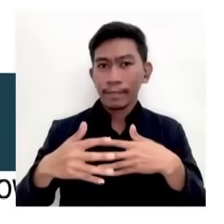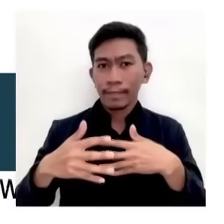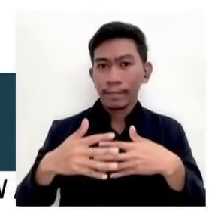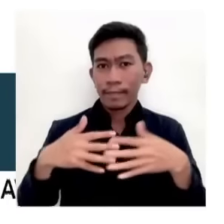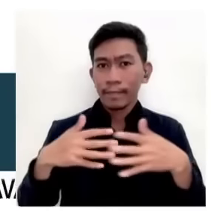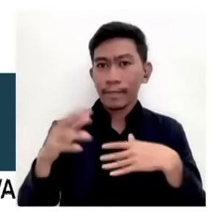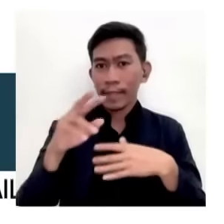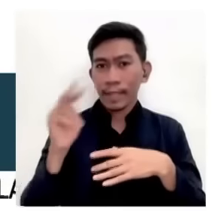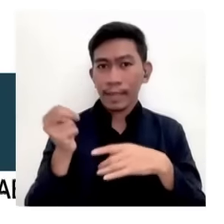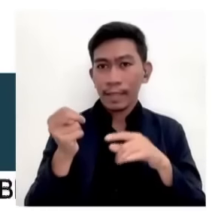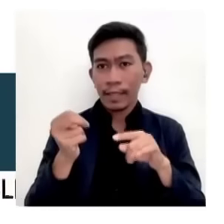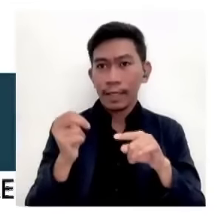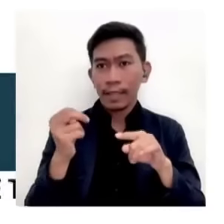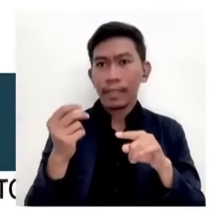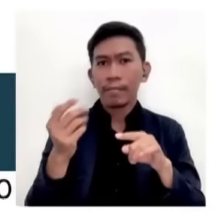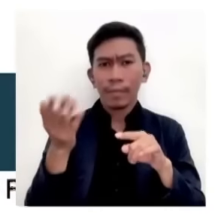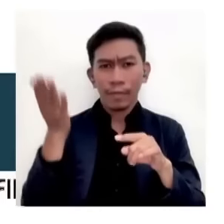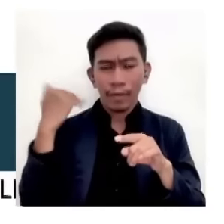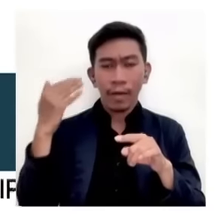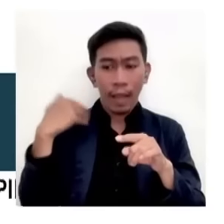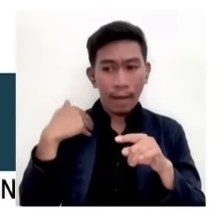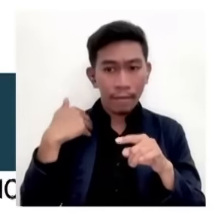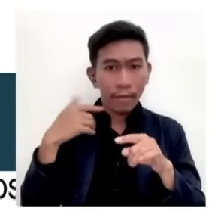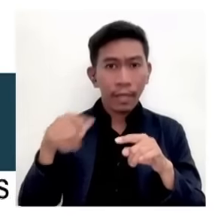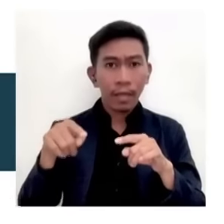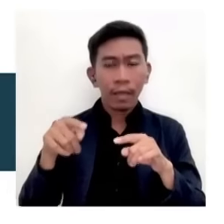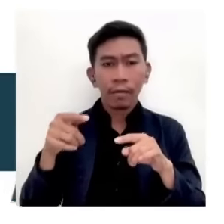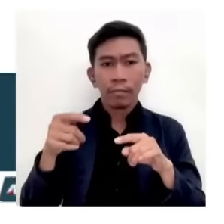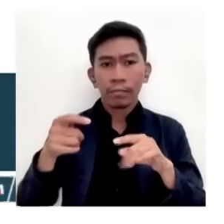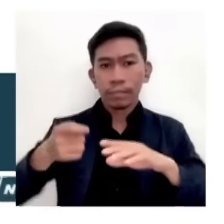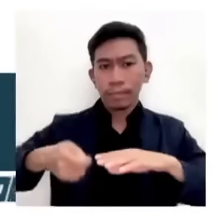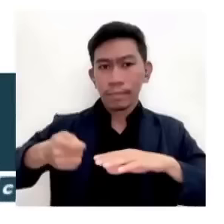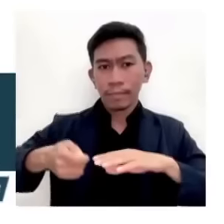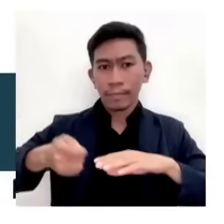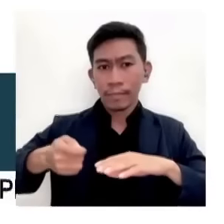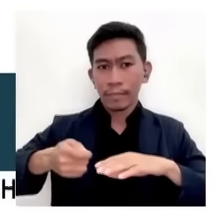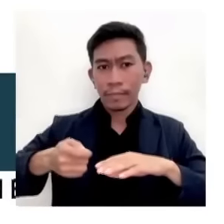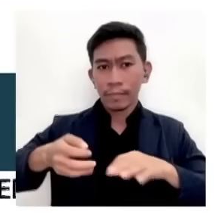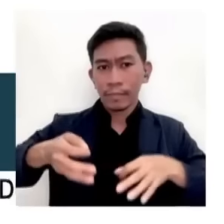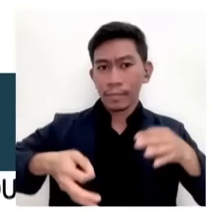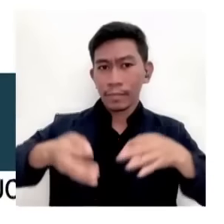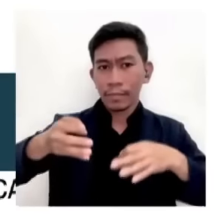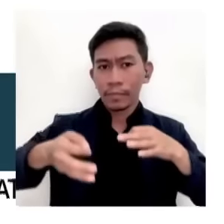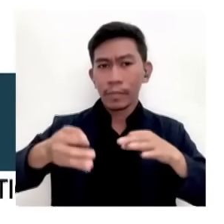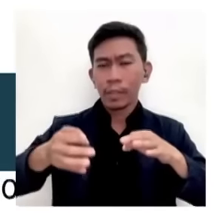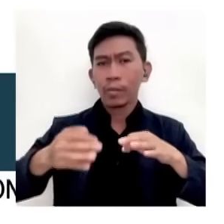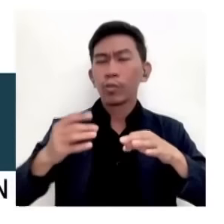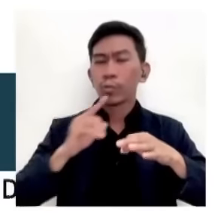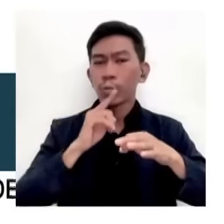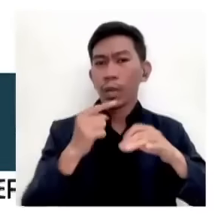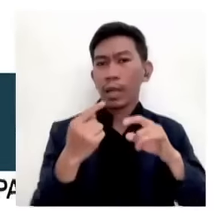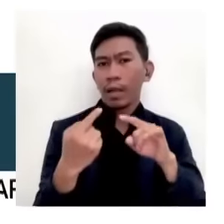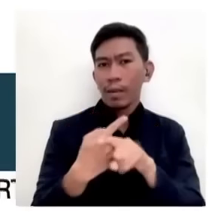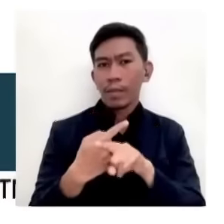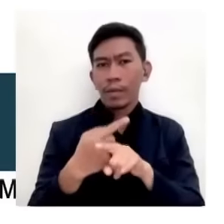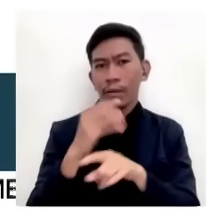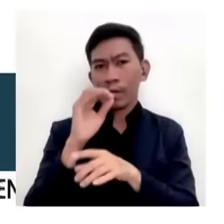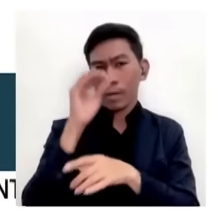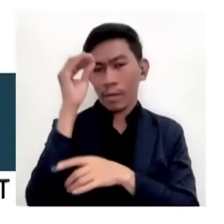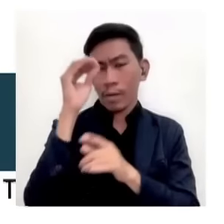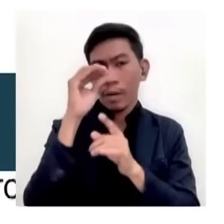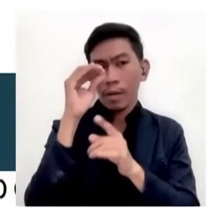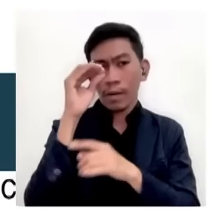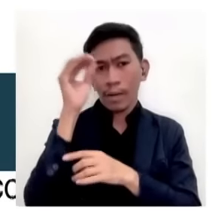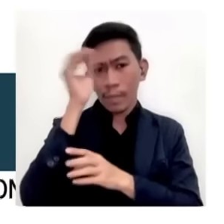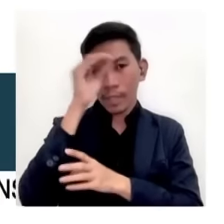there were justices there expressing their complete opposite opinion on it. And then we